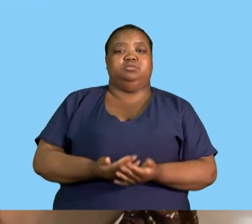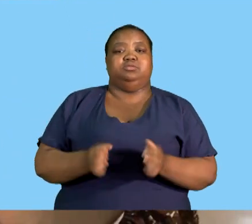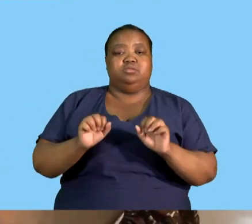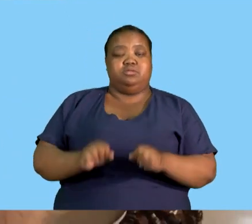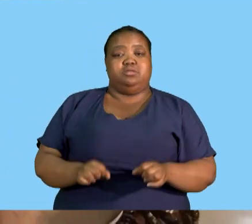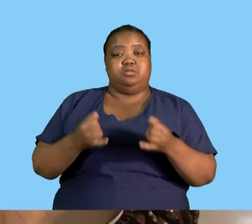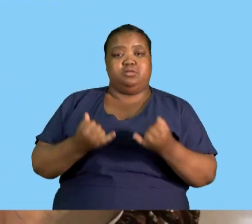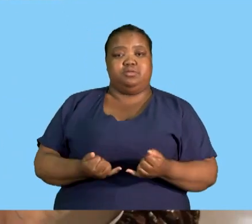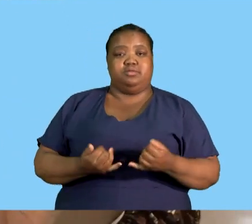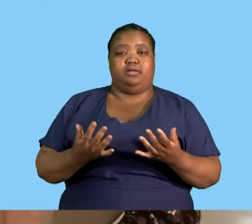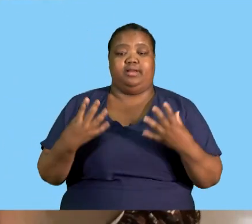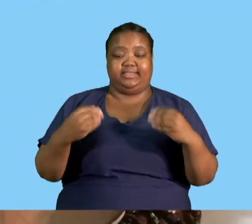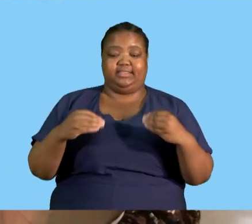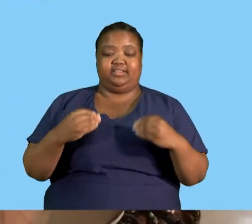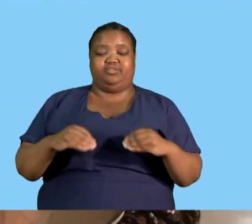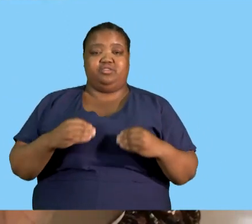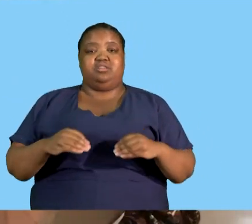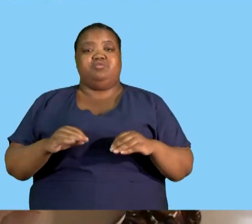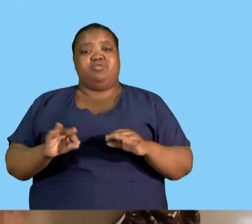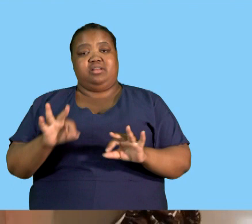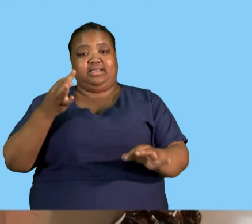So we are done with the first part